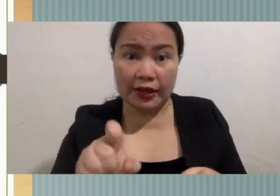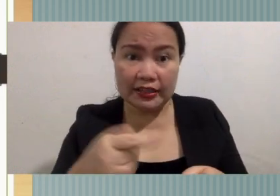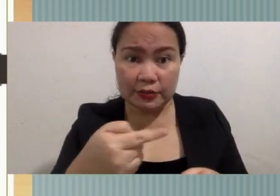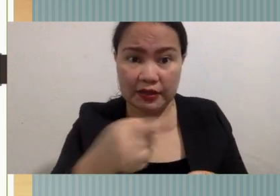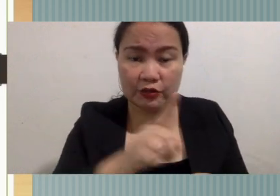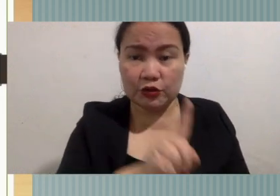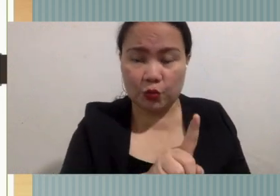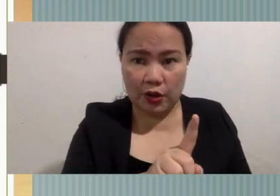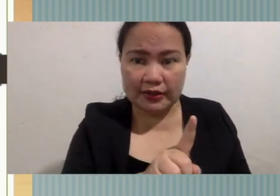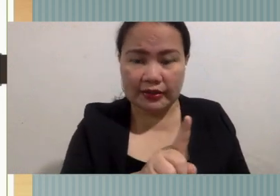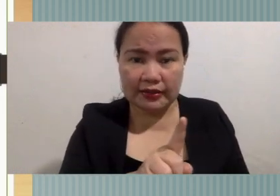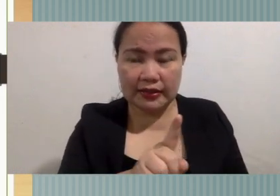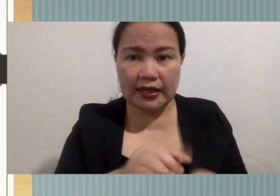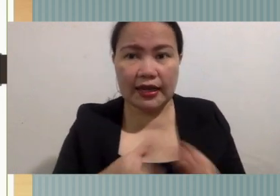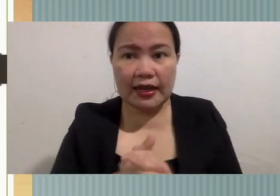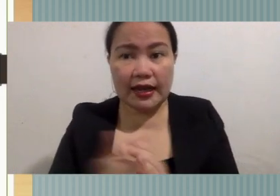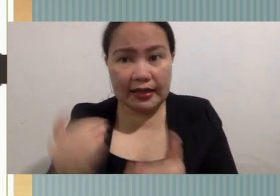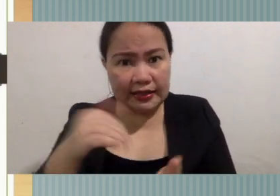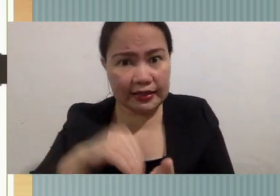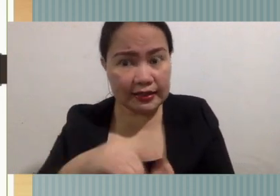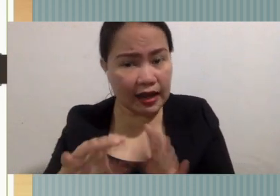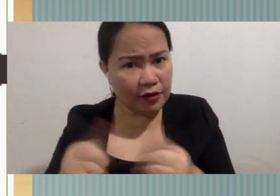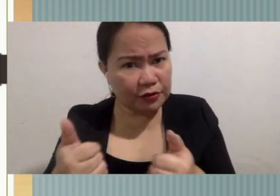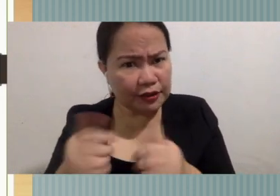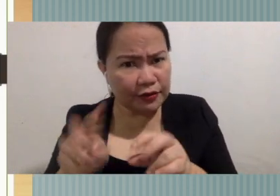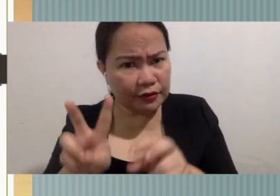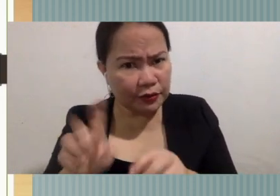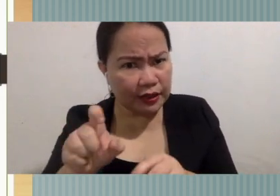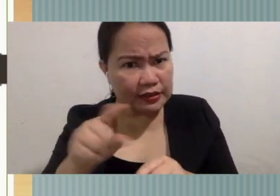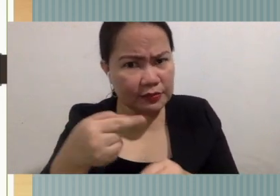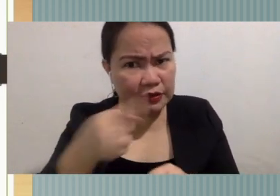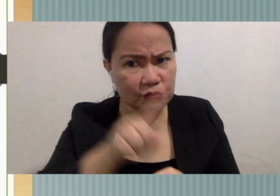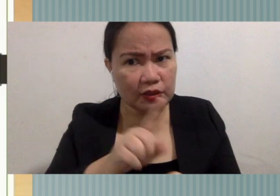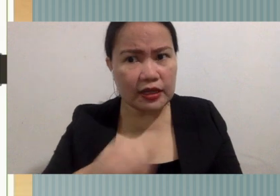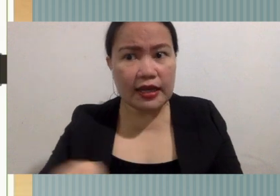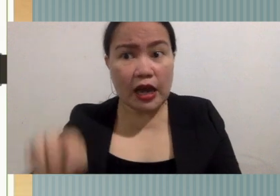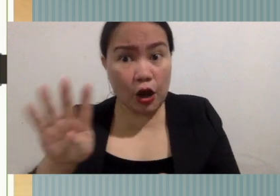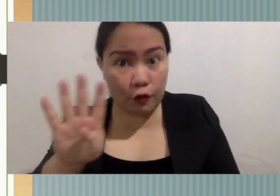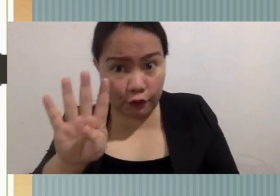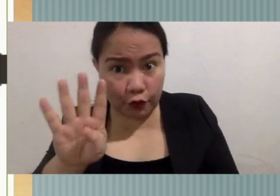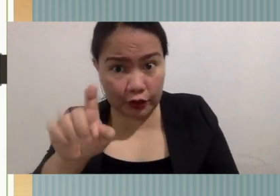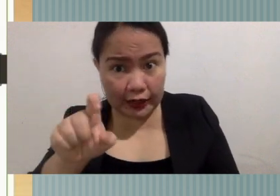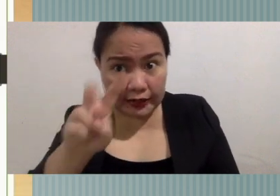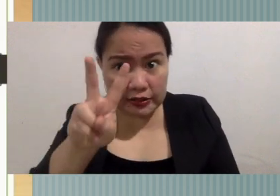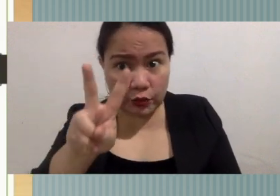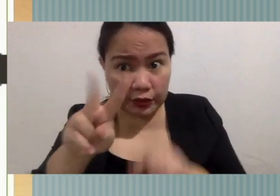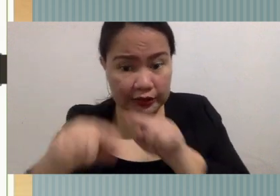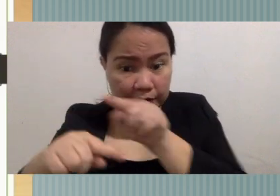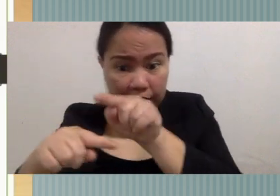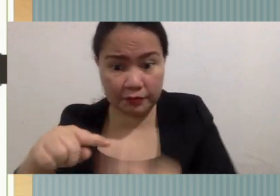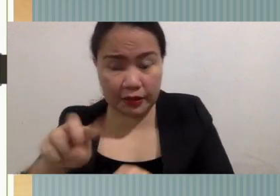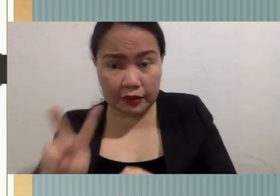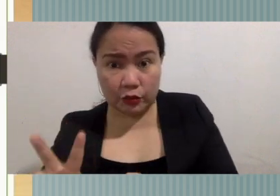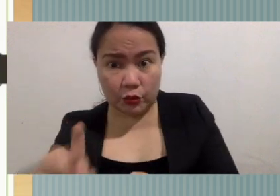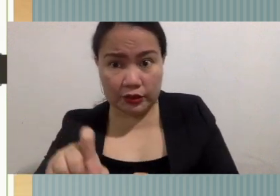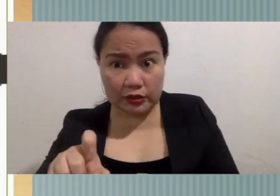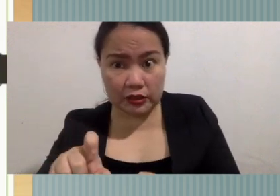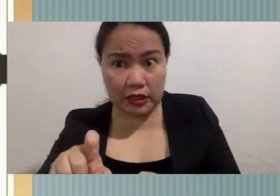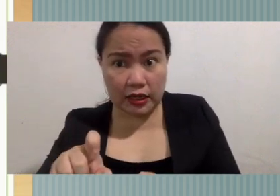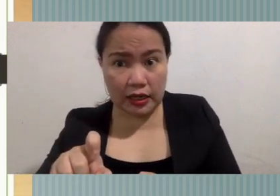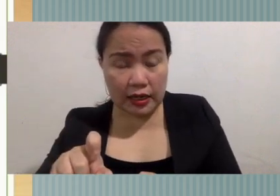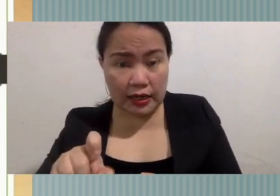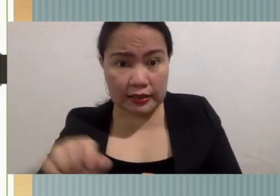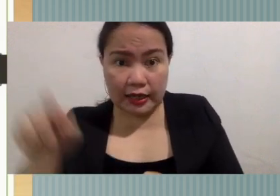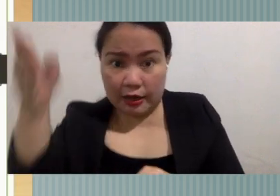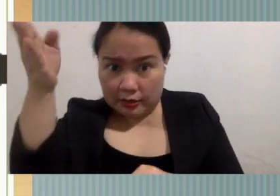minus 1? Again, that is 4x squared divide 2x, kaya the answer